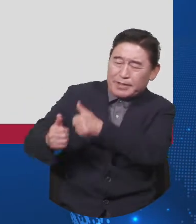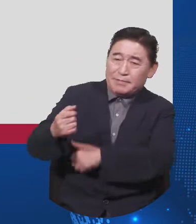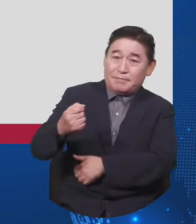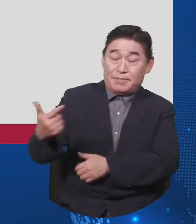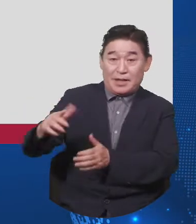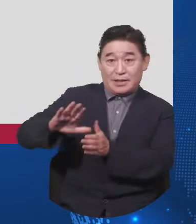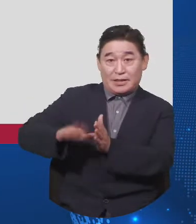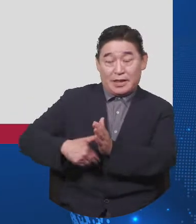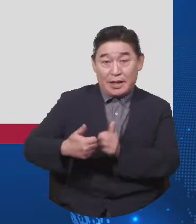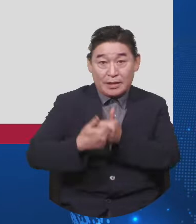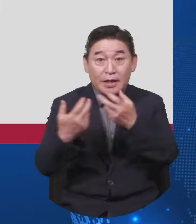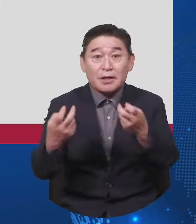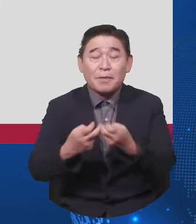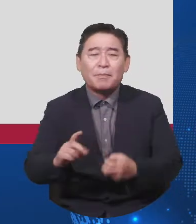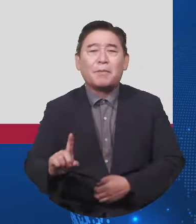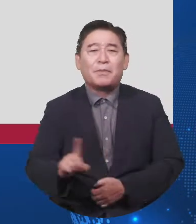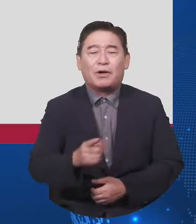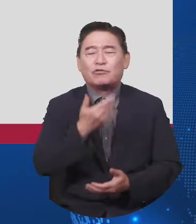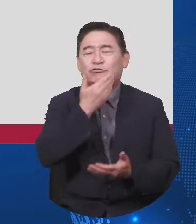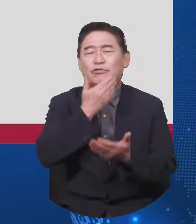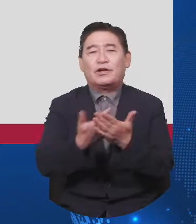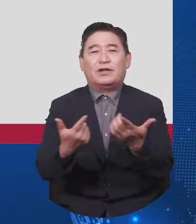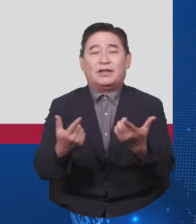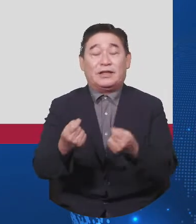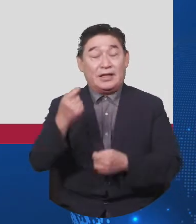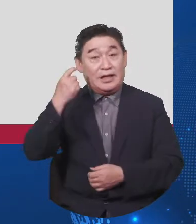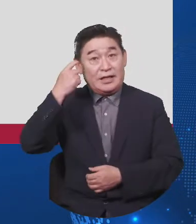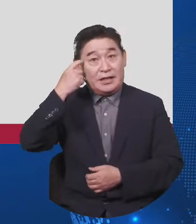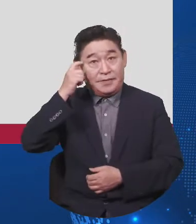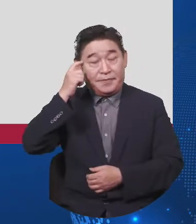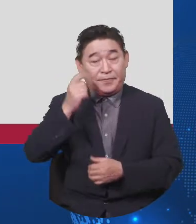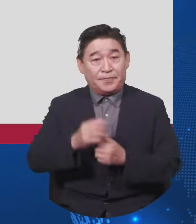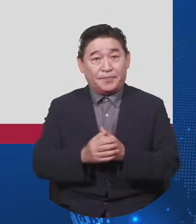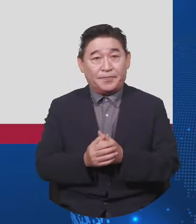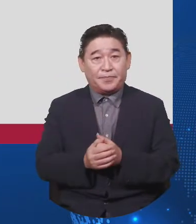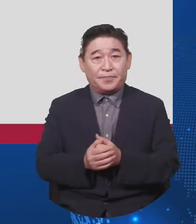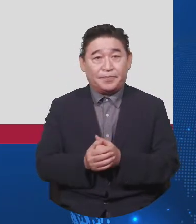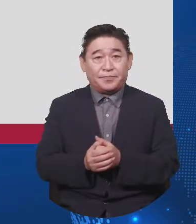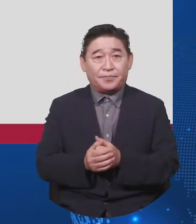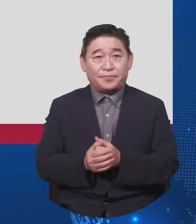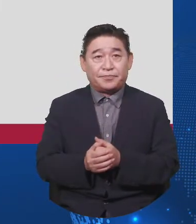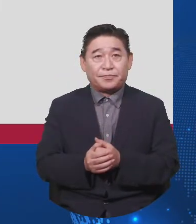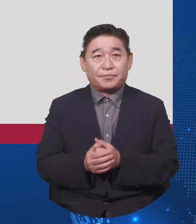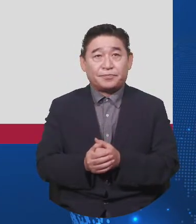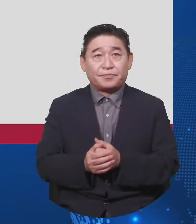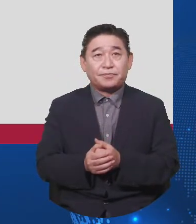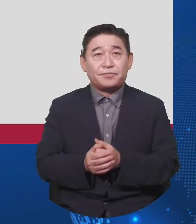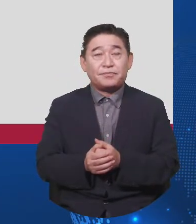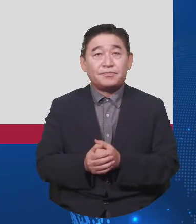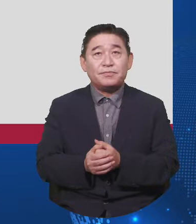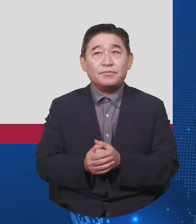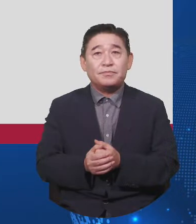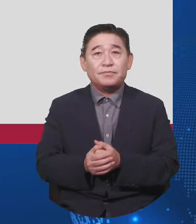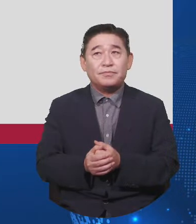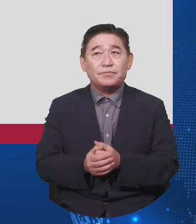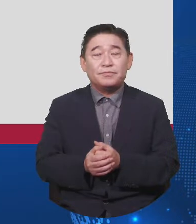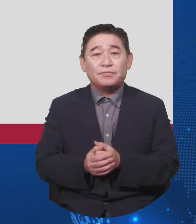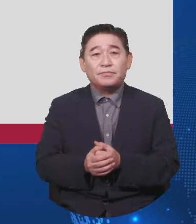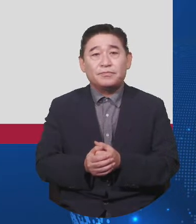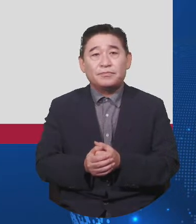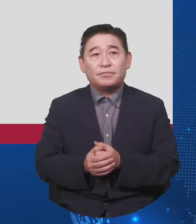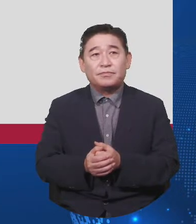slide. Yes, a bit more breaking it down, what might those dynamics mean